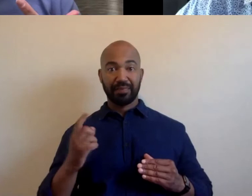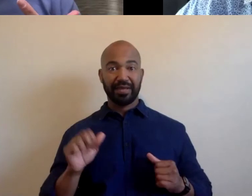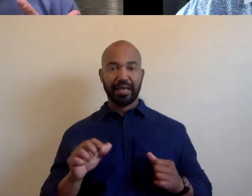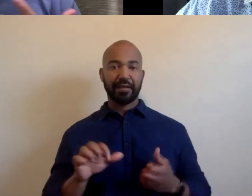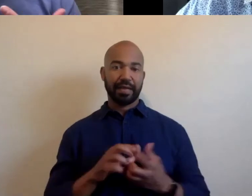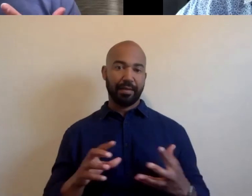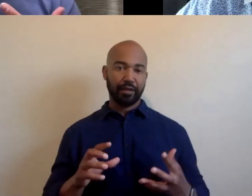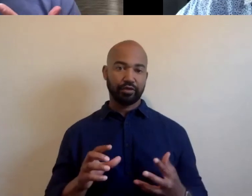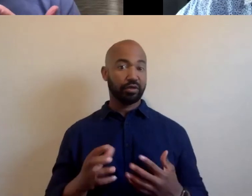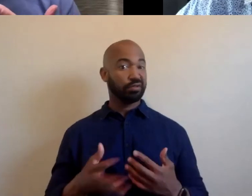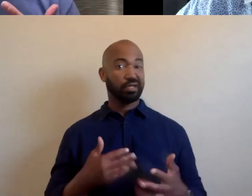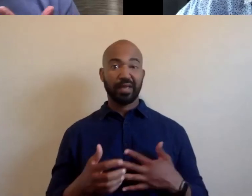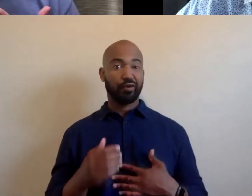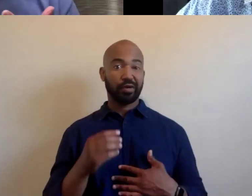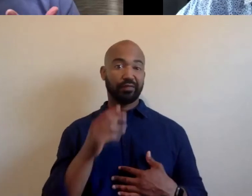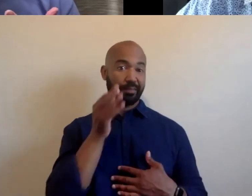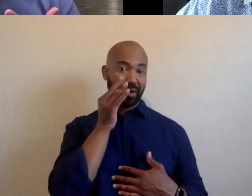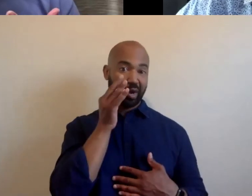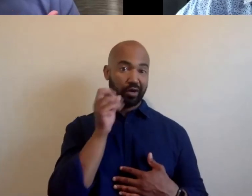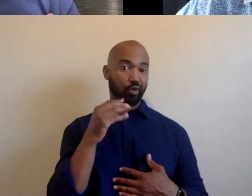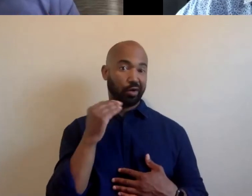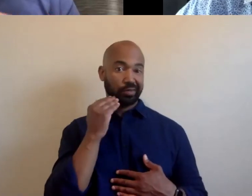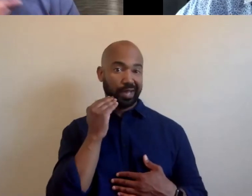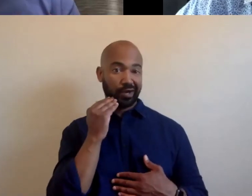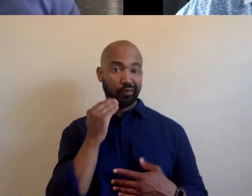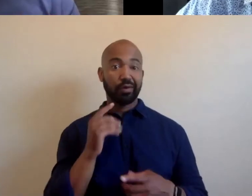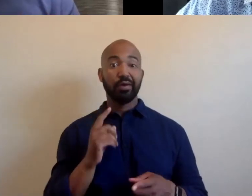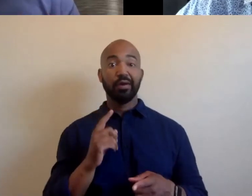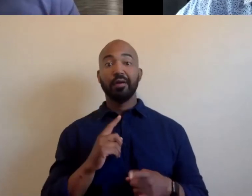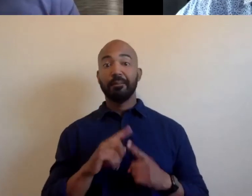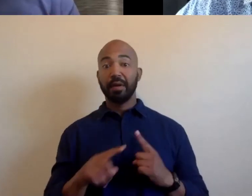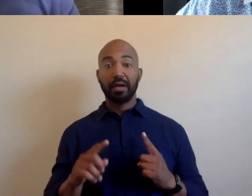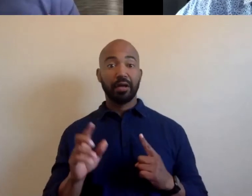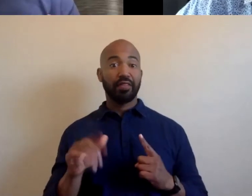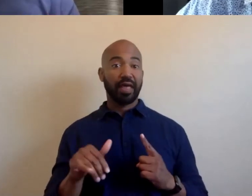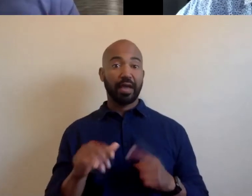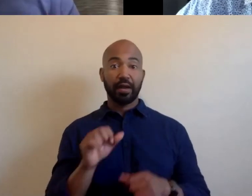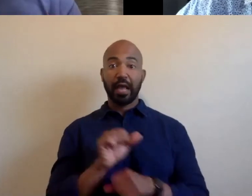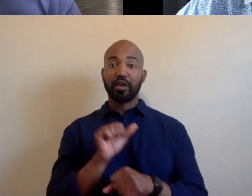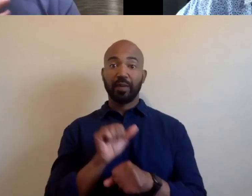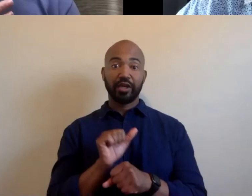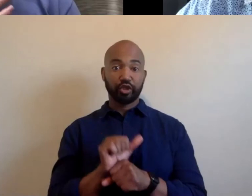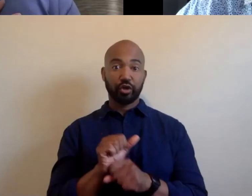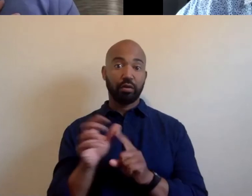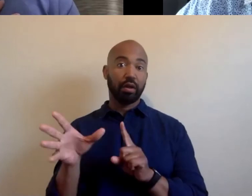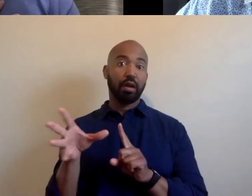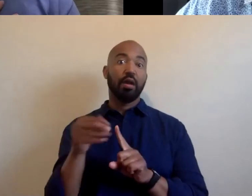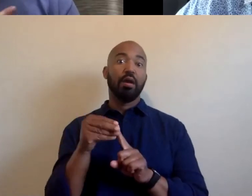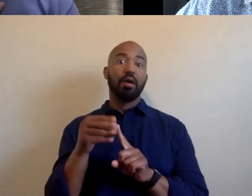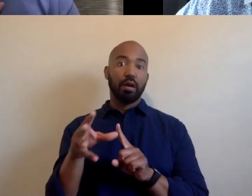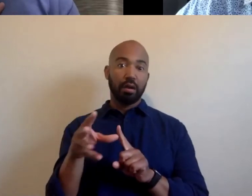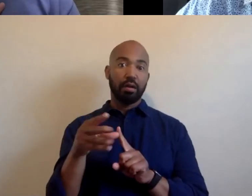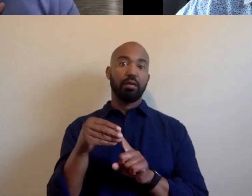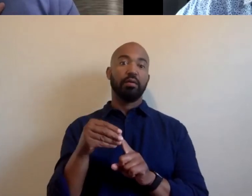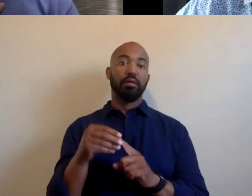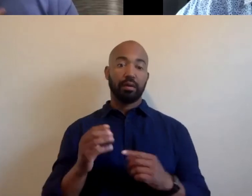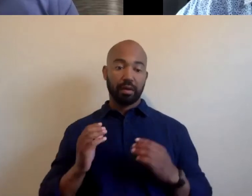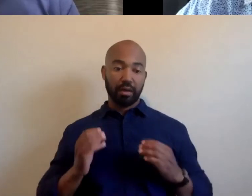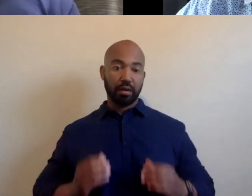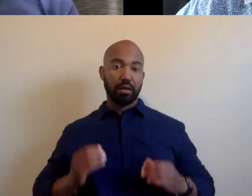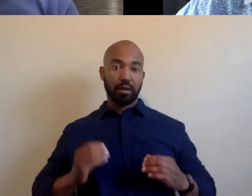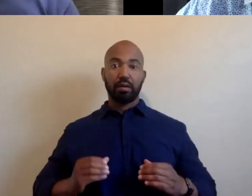marijuana or tobacco. It's also people that have that occupational exposure out there as well. So our lungs are precious